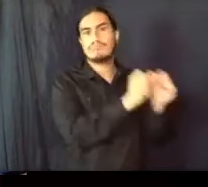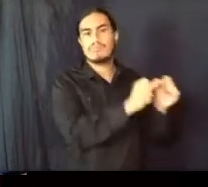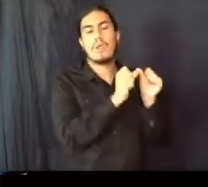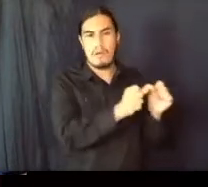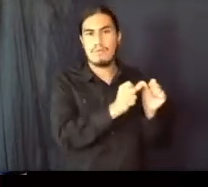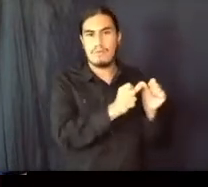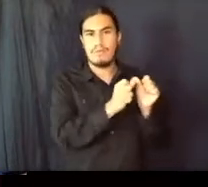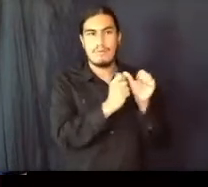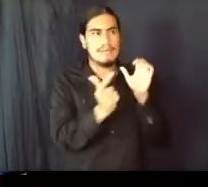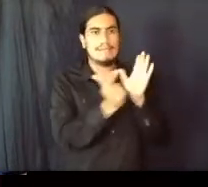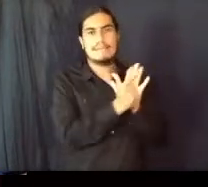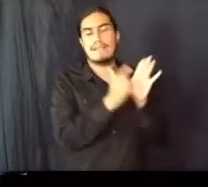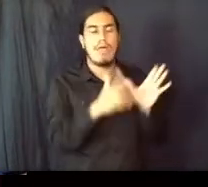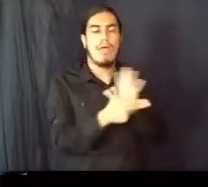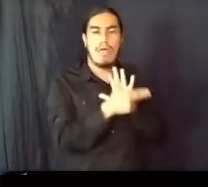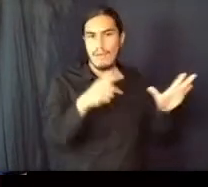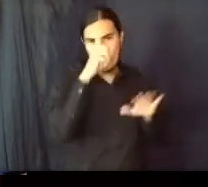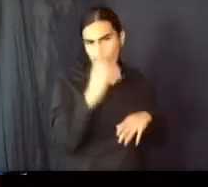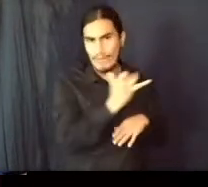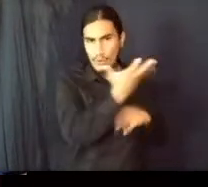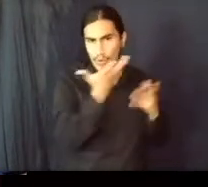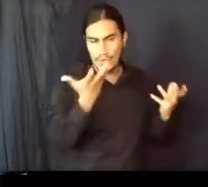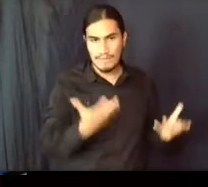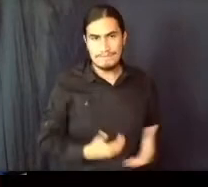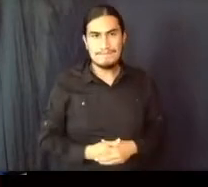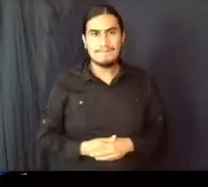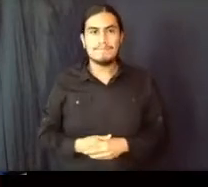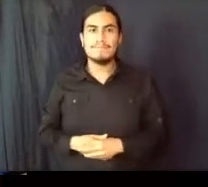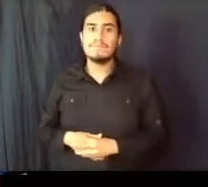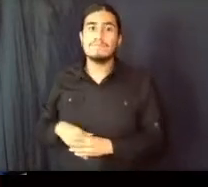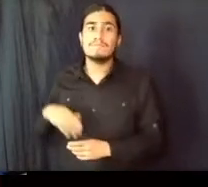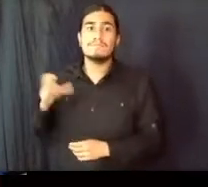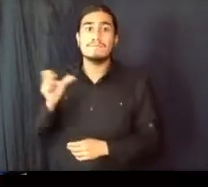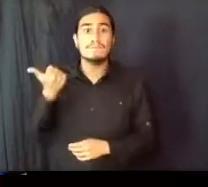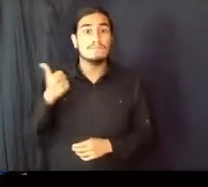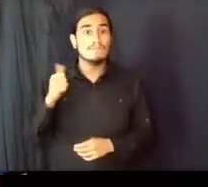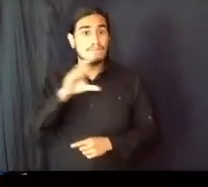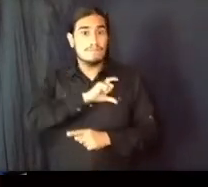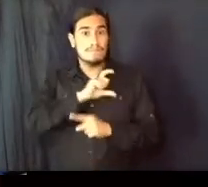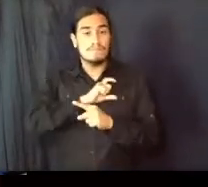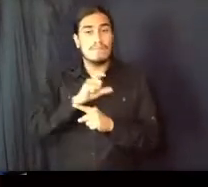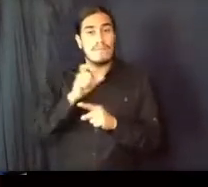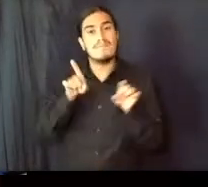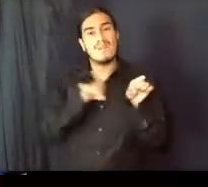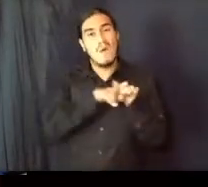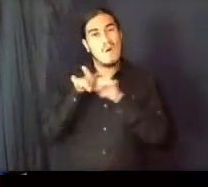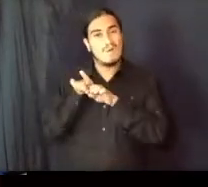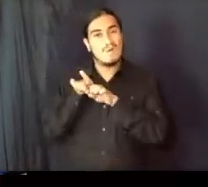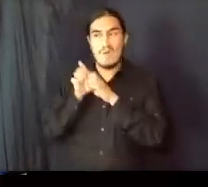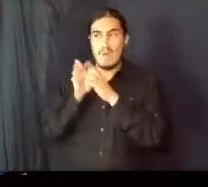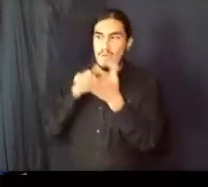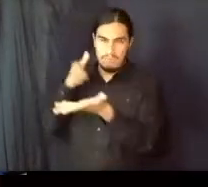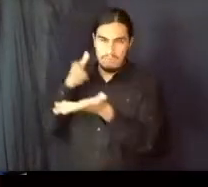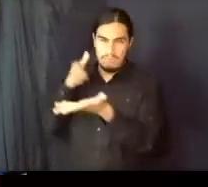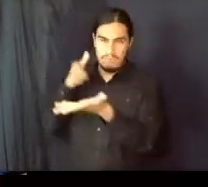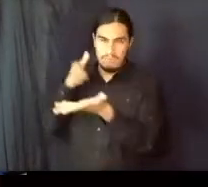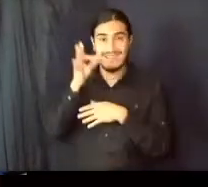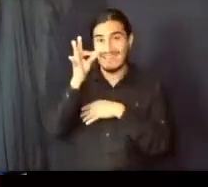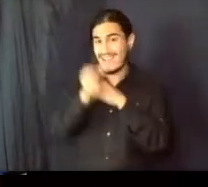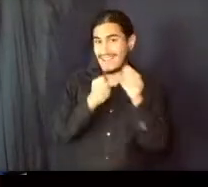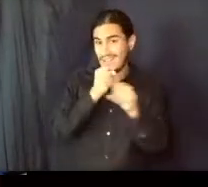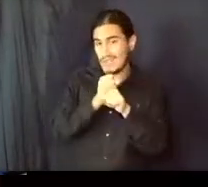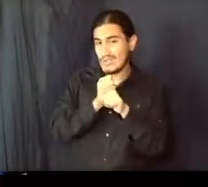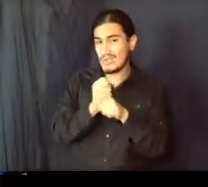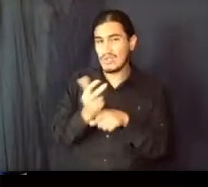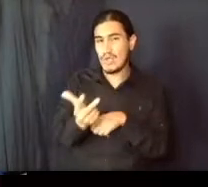Wilson R. filed charges. The police officers filed charges too. And after 9 years, the 3 police officers